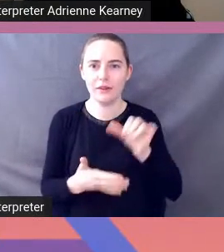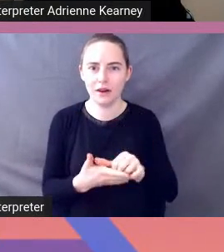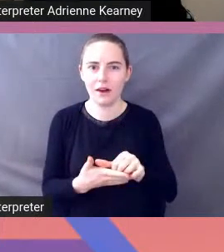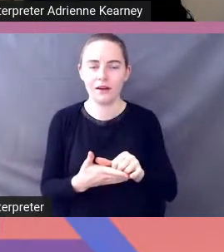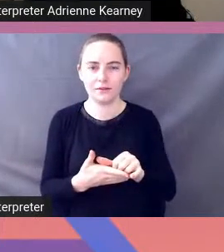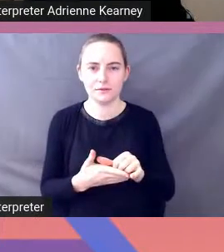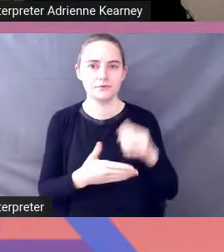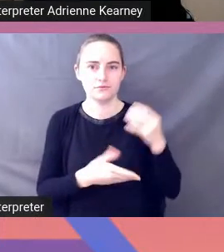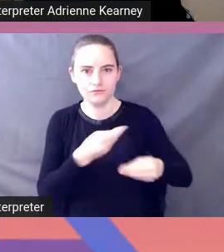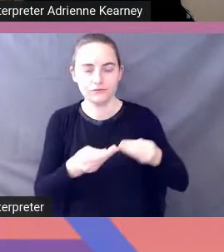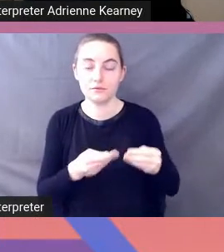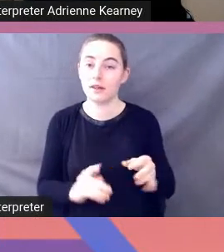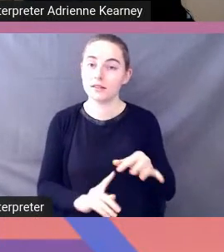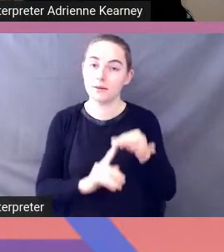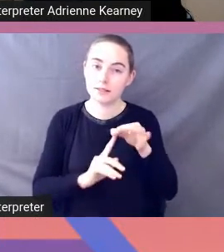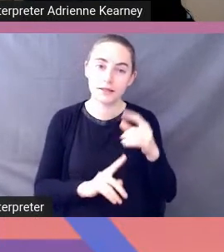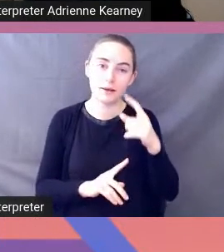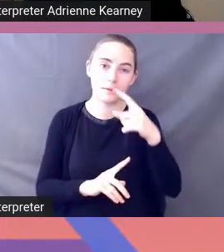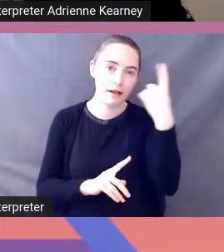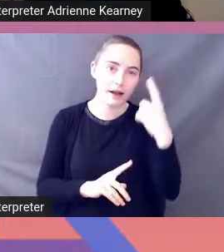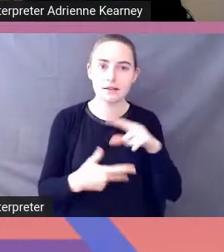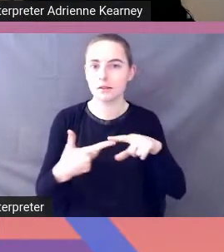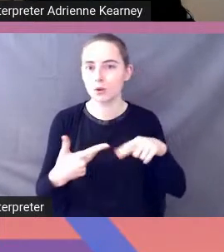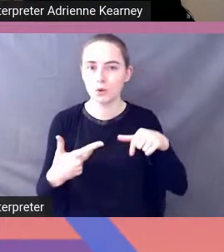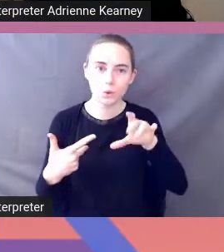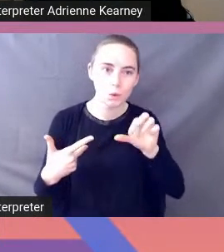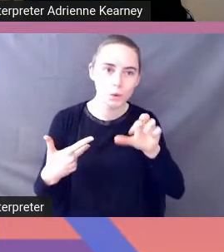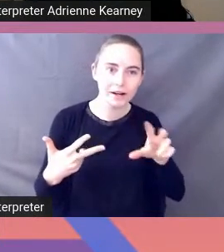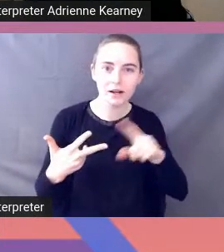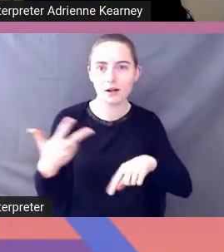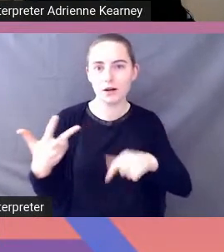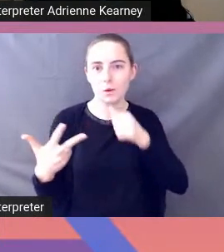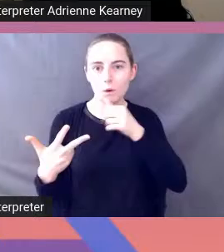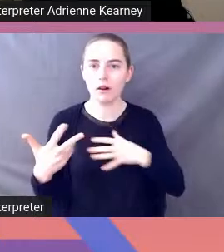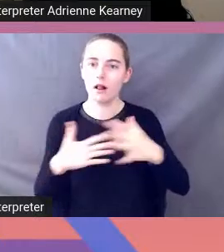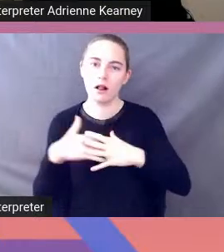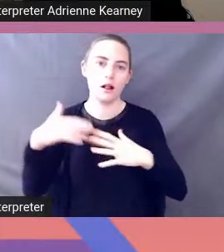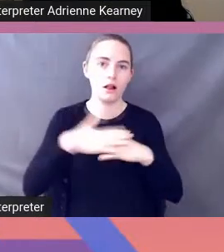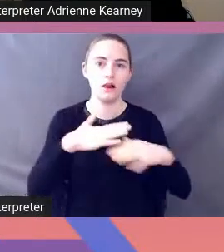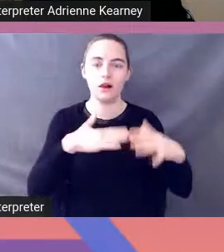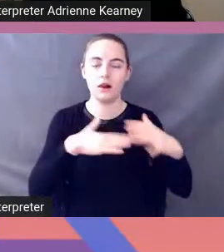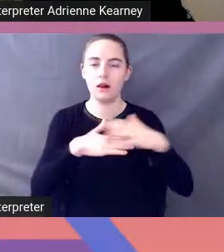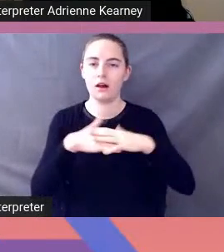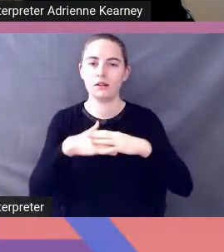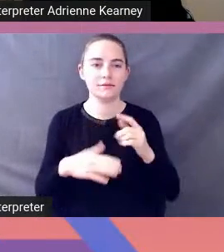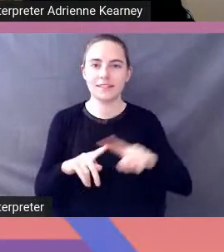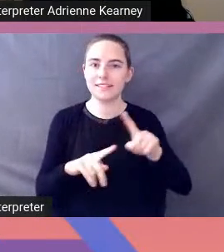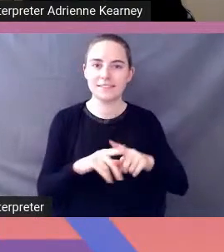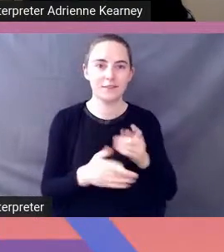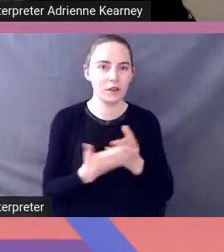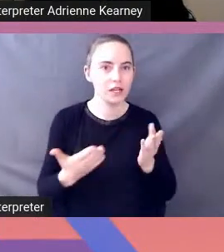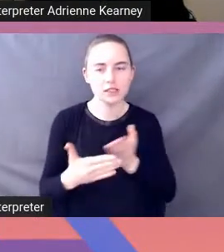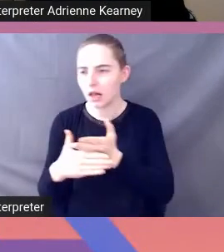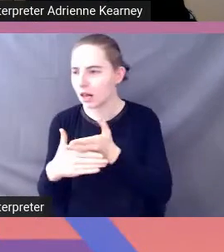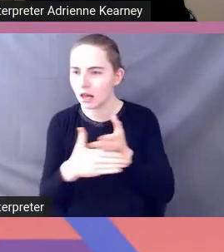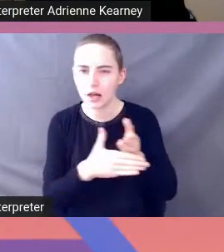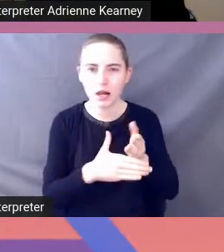and queer and a woman, it's a lot of things stacked on top of each other. It's all different things that you have to learn to navigate at the same time.